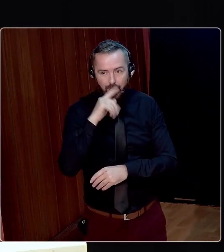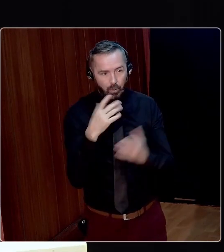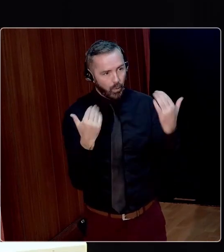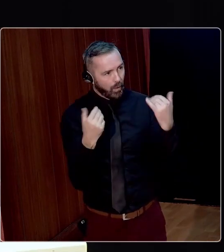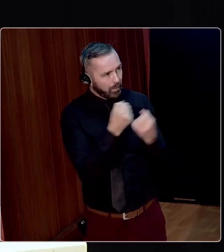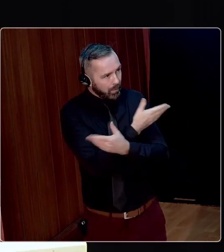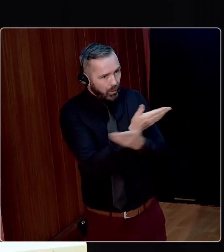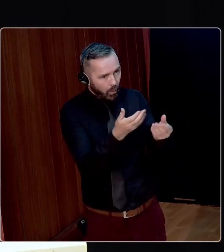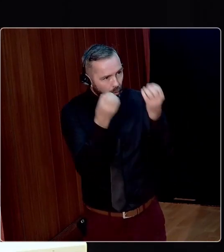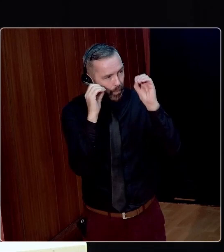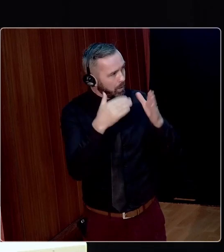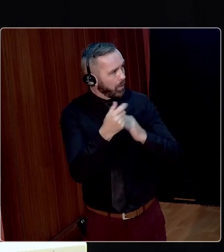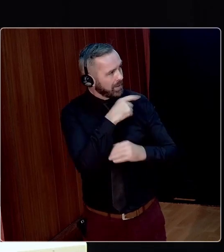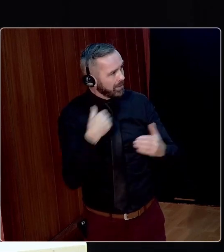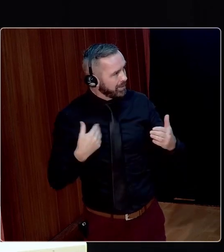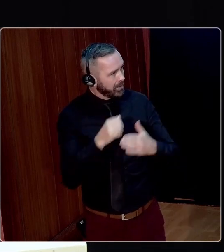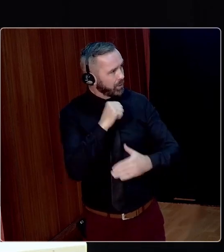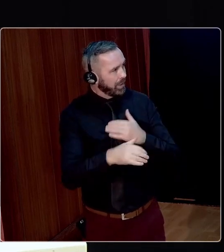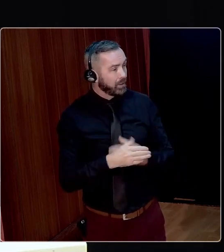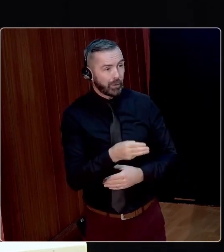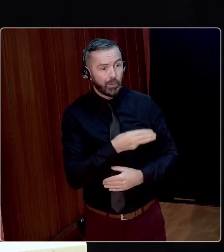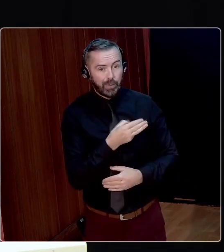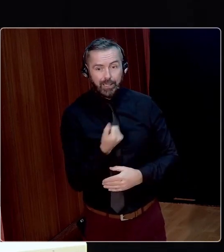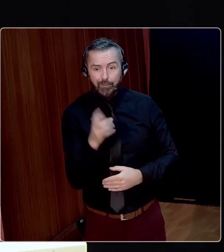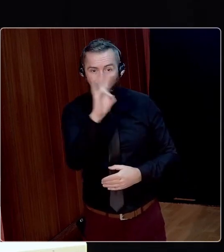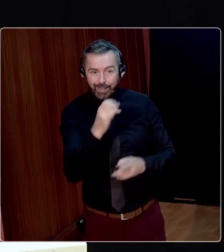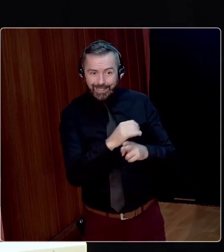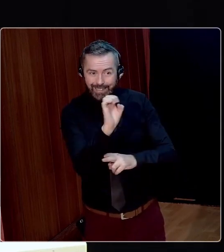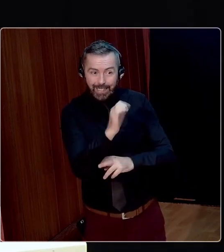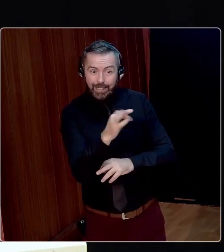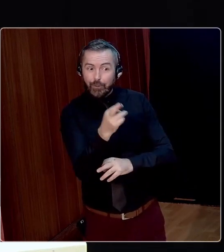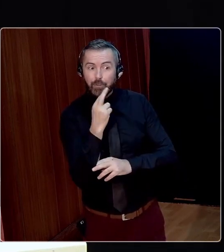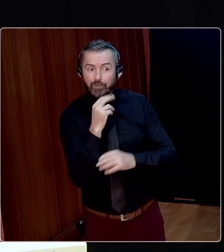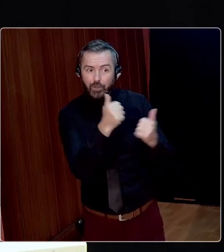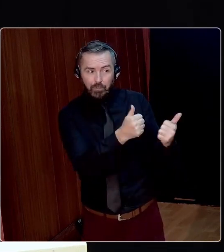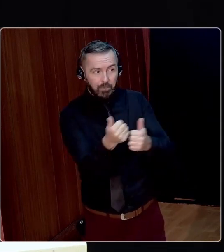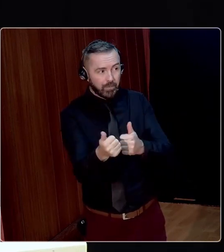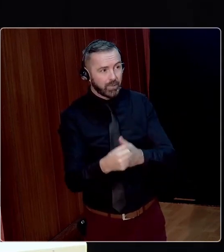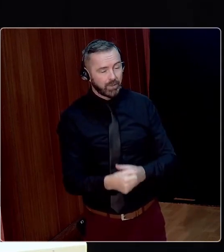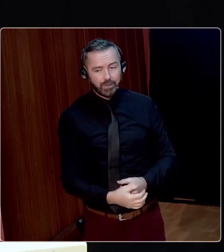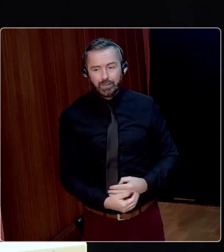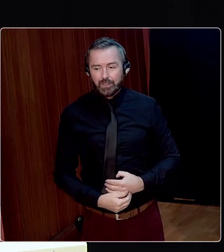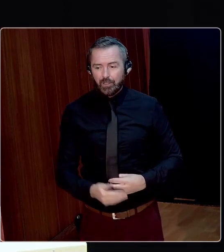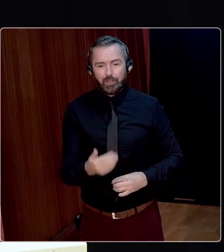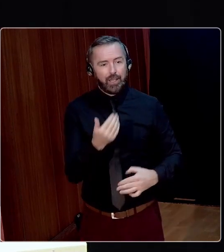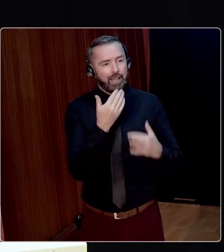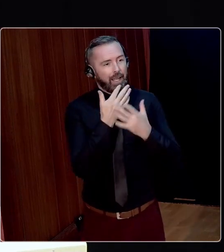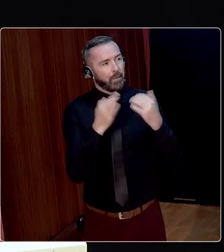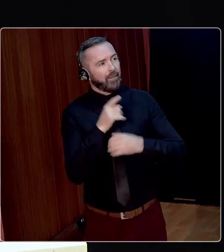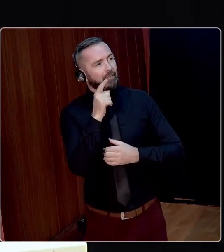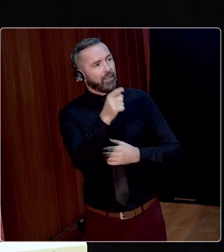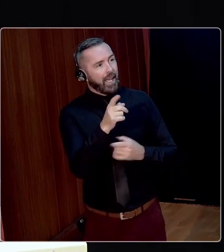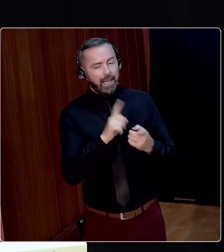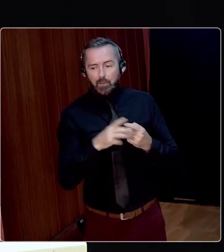everyone's opinions on what will be said today. So please do put your questions in English if you prefer. So Gura Mahi Gadash. Thank you very much for